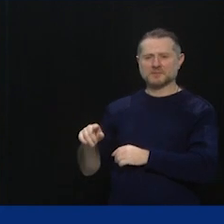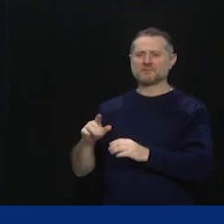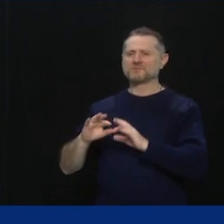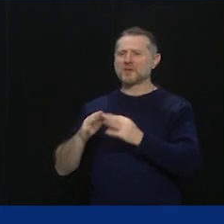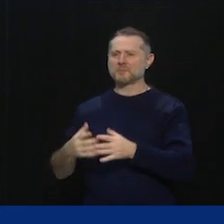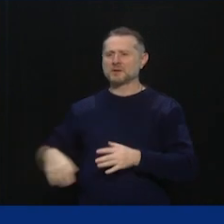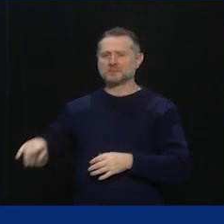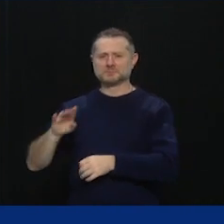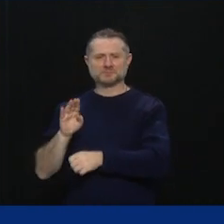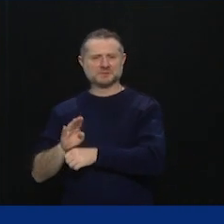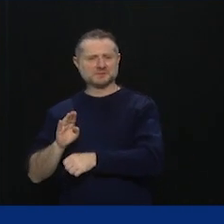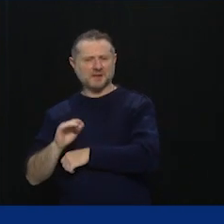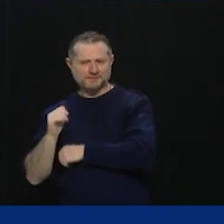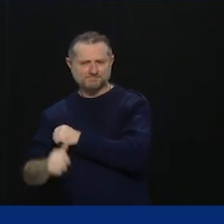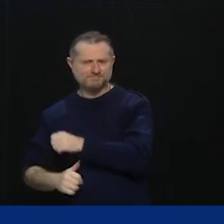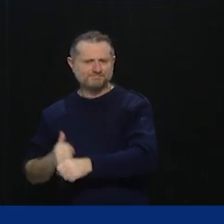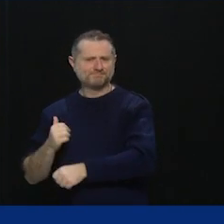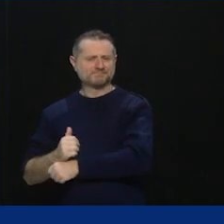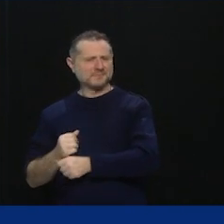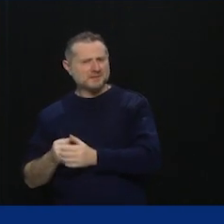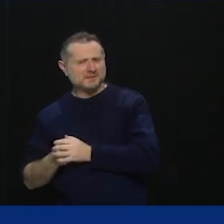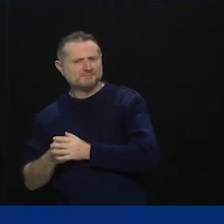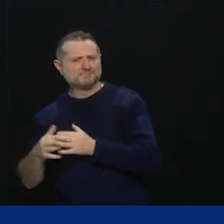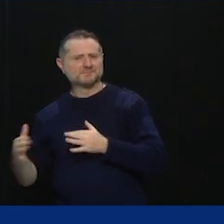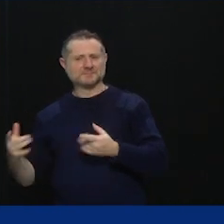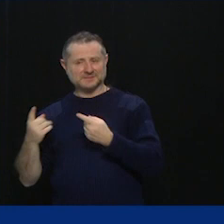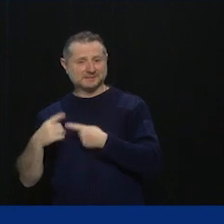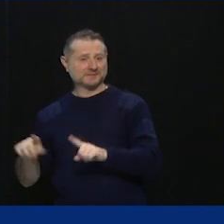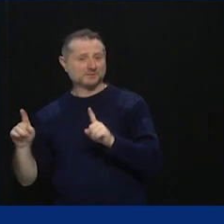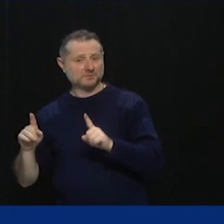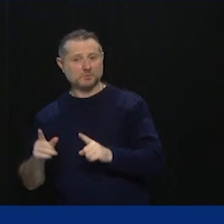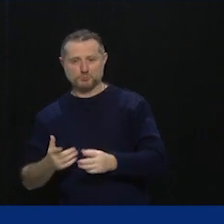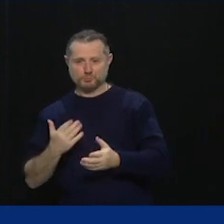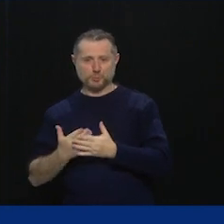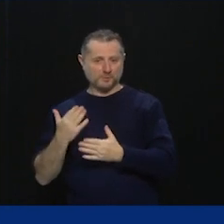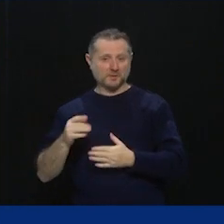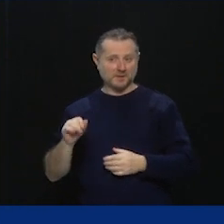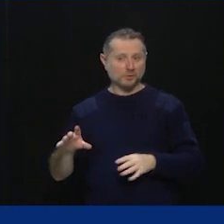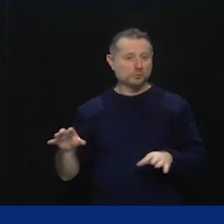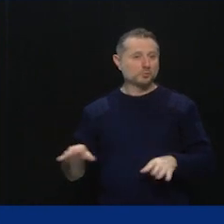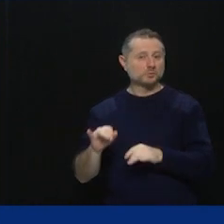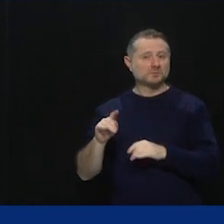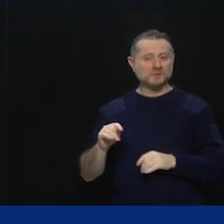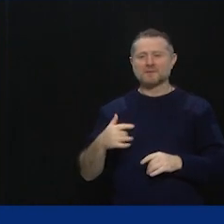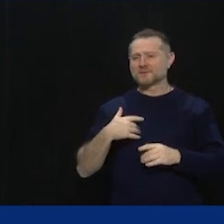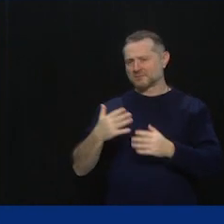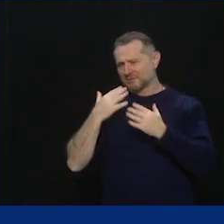here. It shows that we can do it. Thank you, Bob and Jim and your family and the entire team at TriTech.